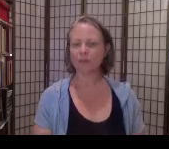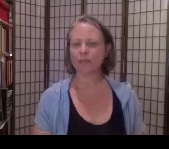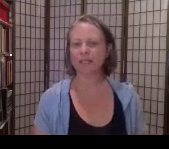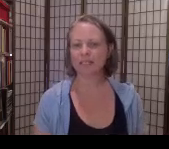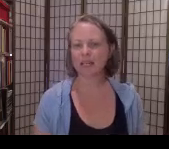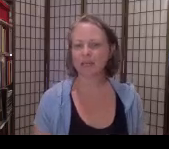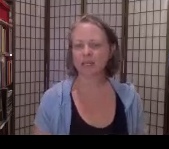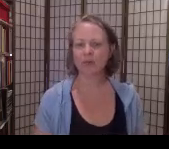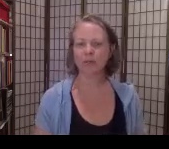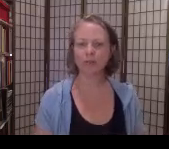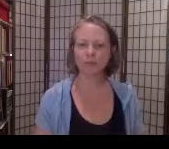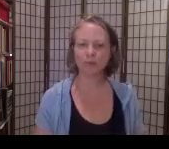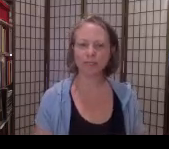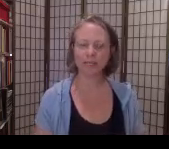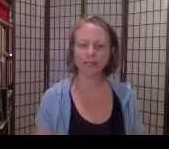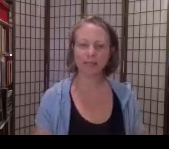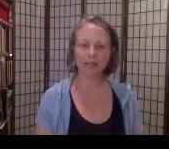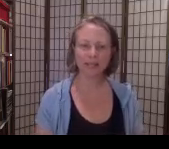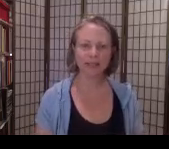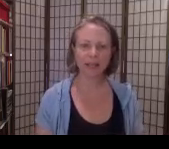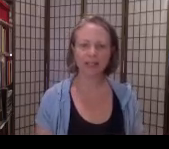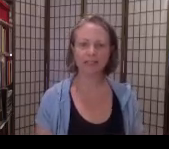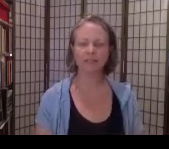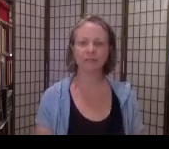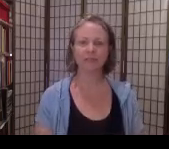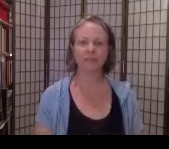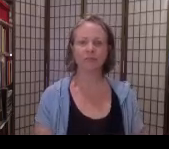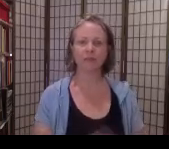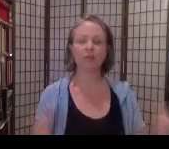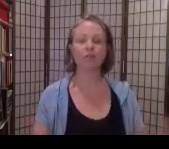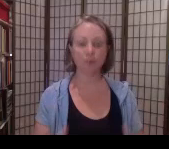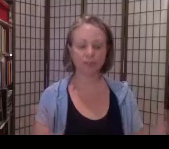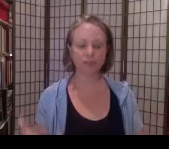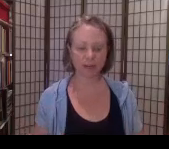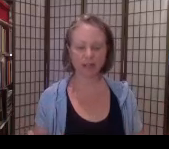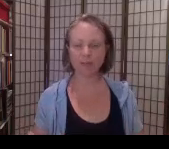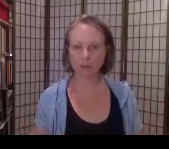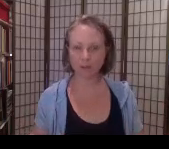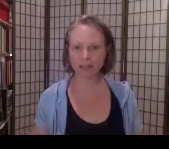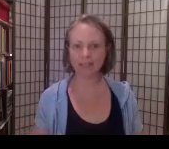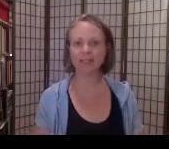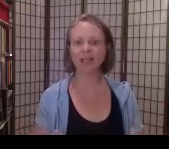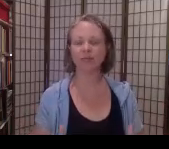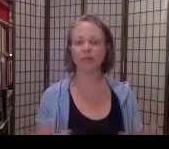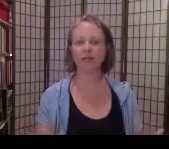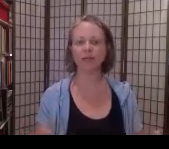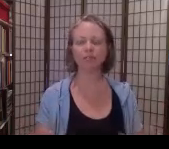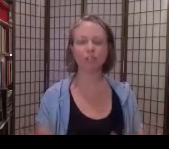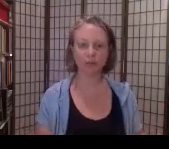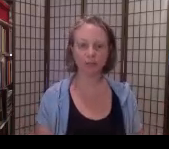So the cricket is telling me, you know, humans, we tend to think that other humans are very important, and